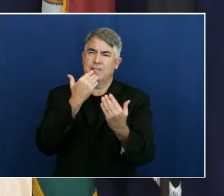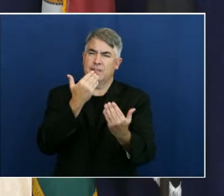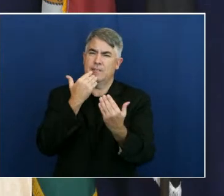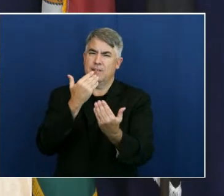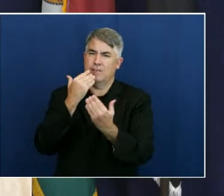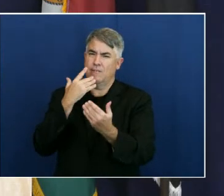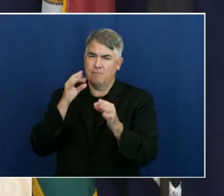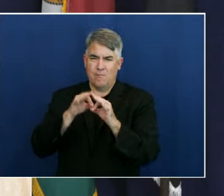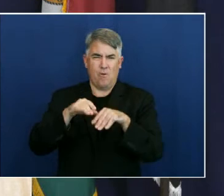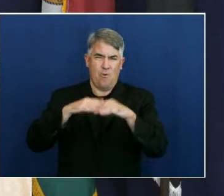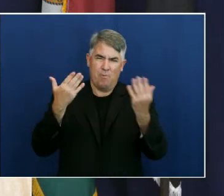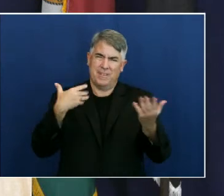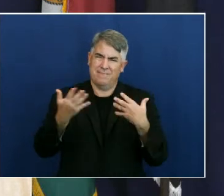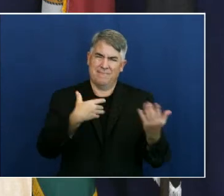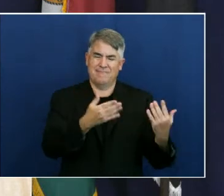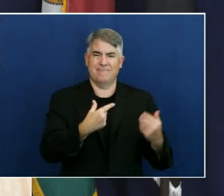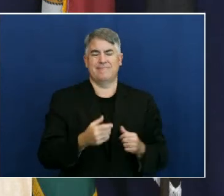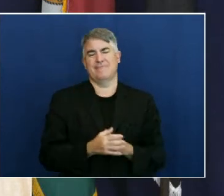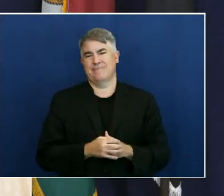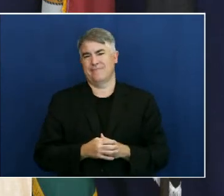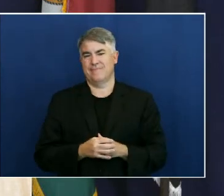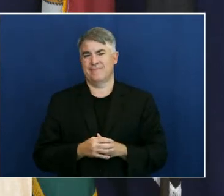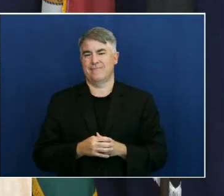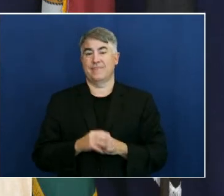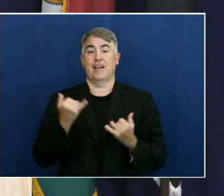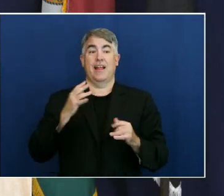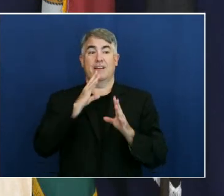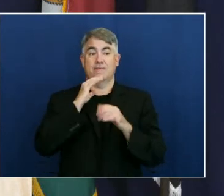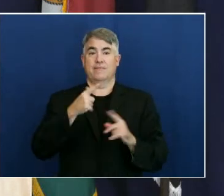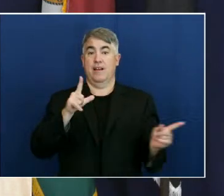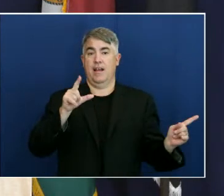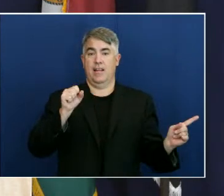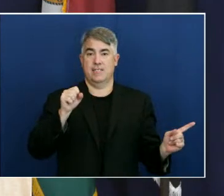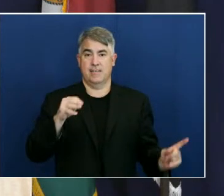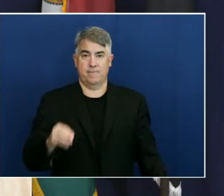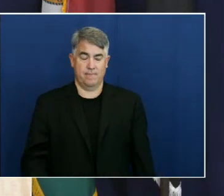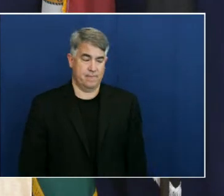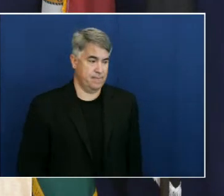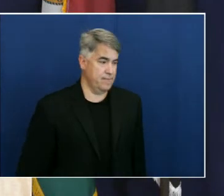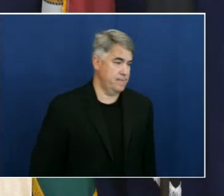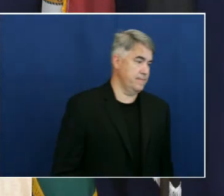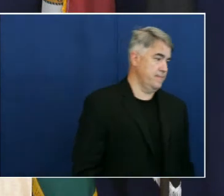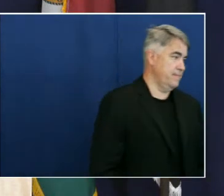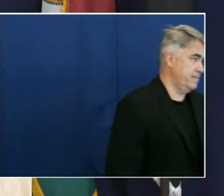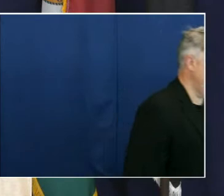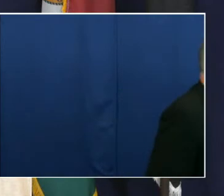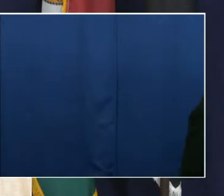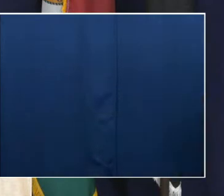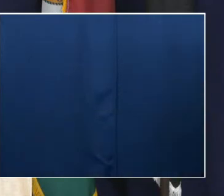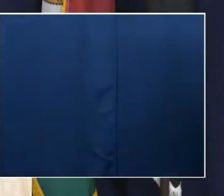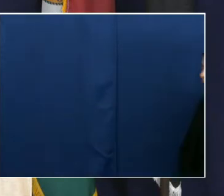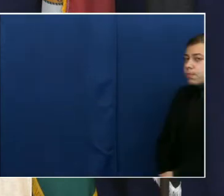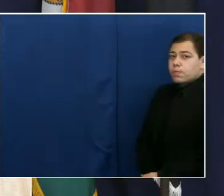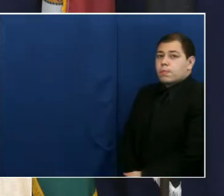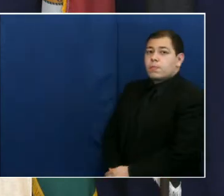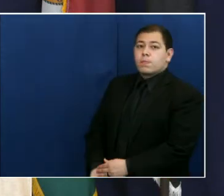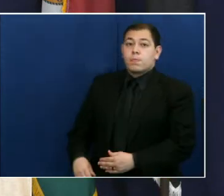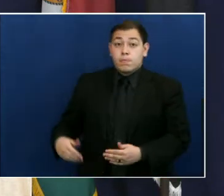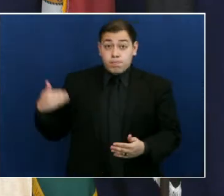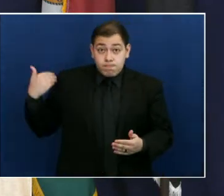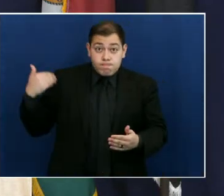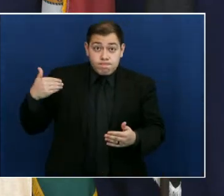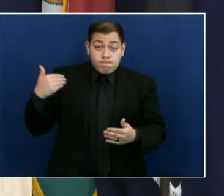pandemic. Cada semana estamos más cerca al regreso a la normalidad, y eso es prueba de